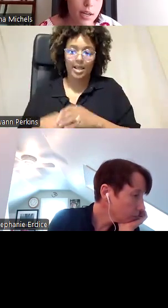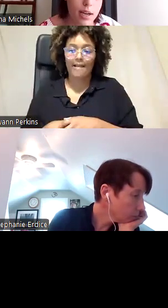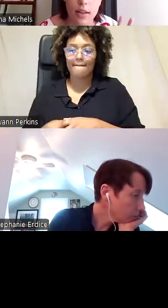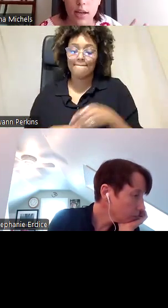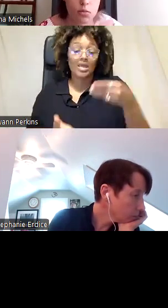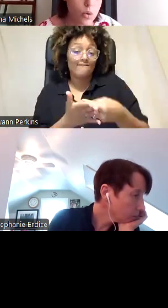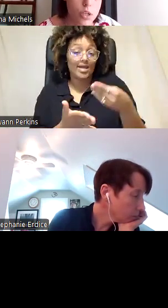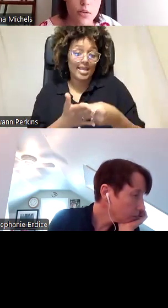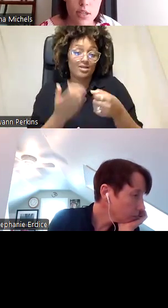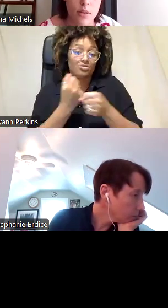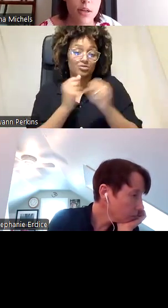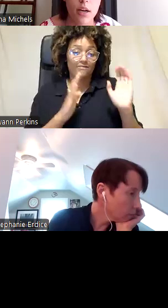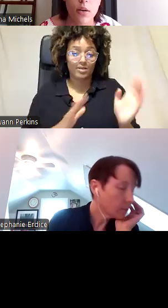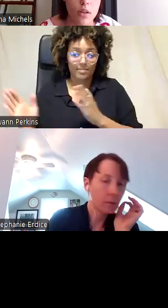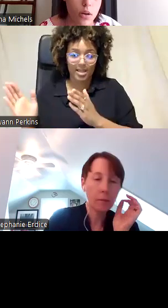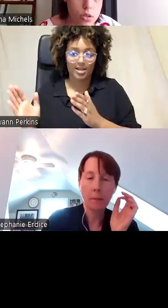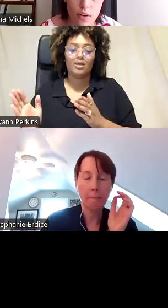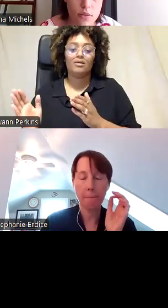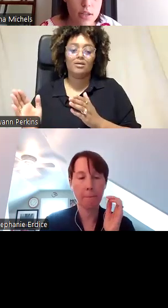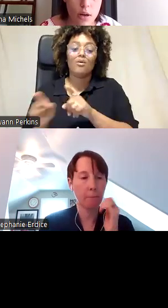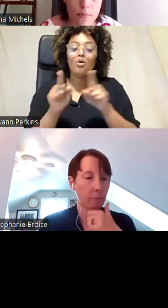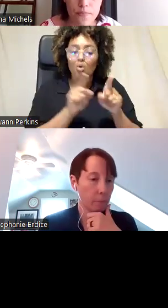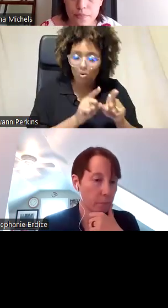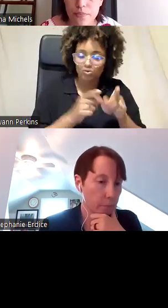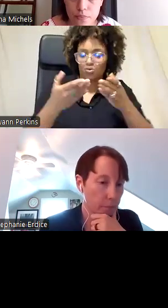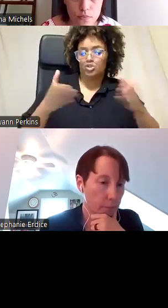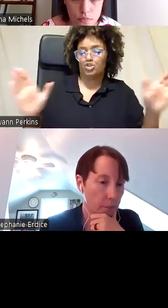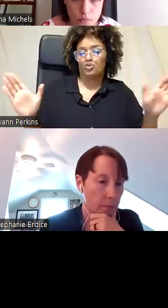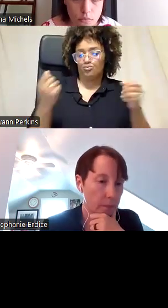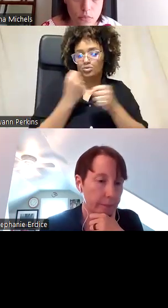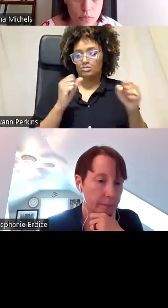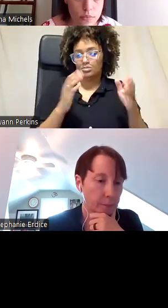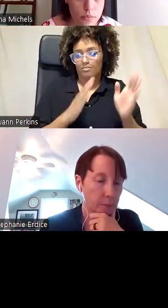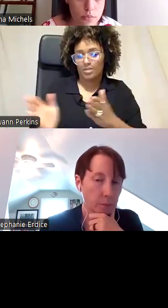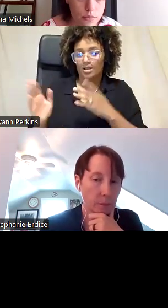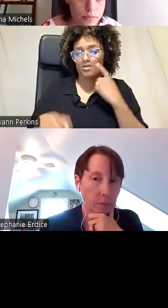safety planning and then more general safety planning with all survivors that call.